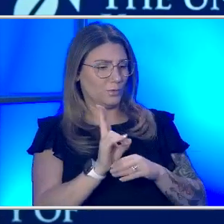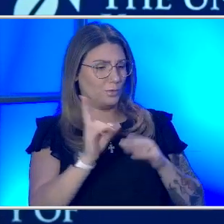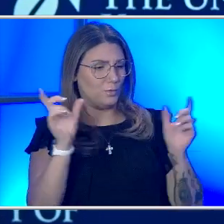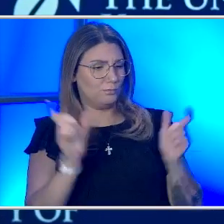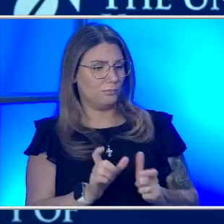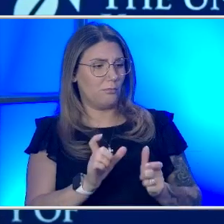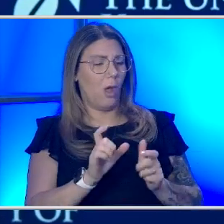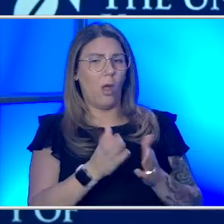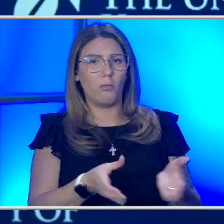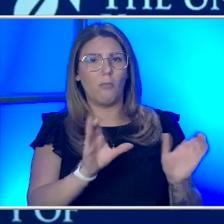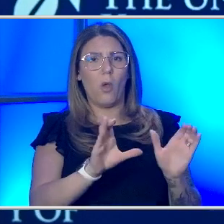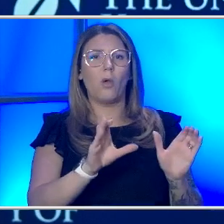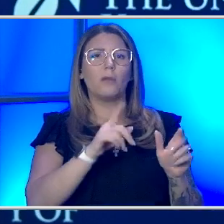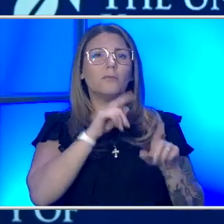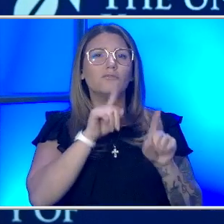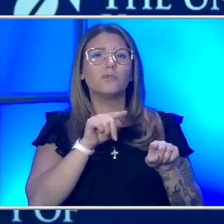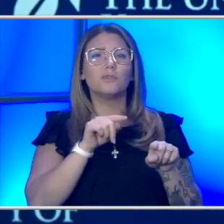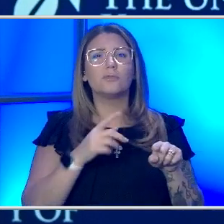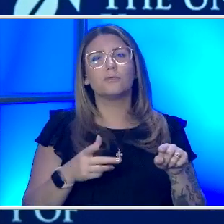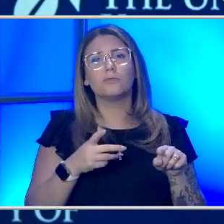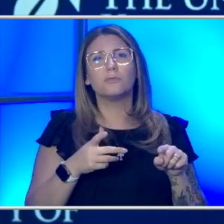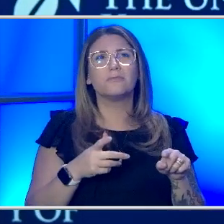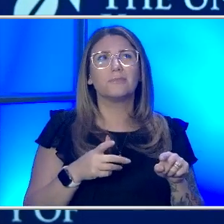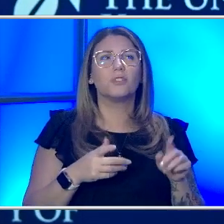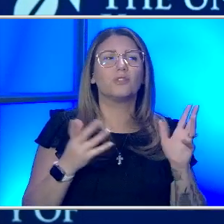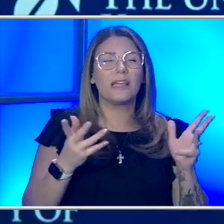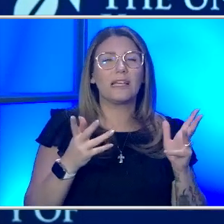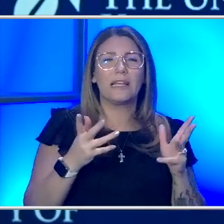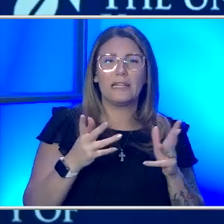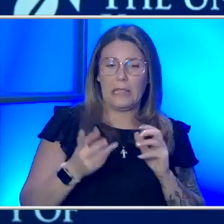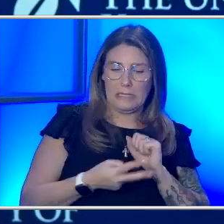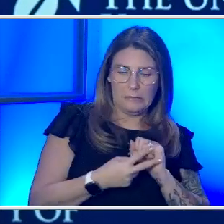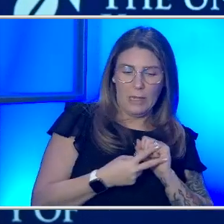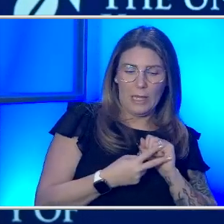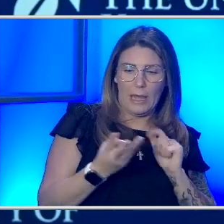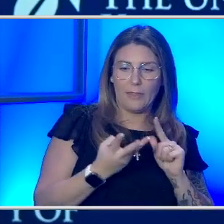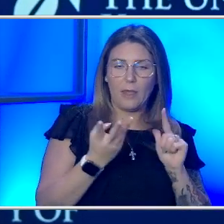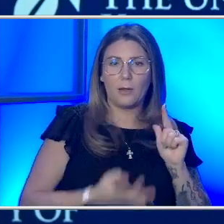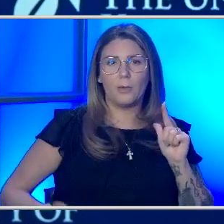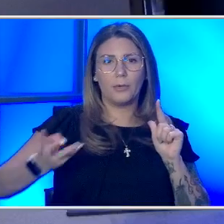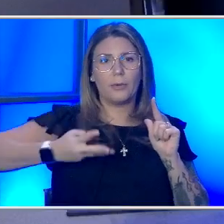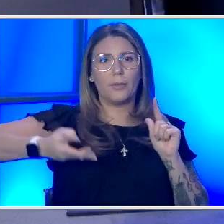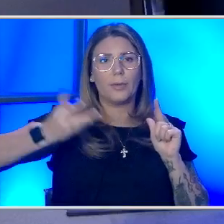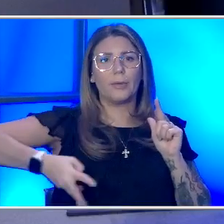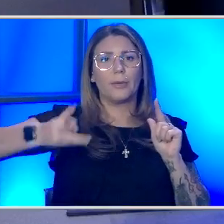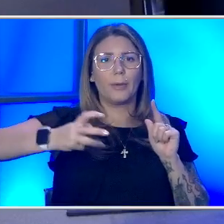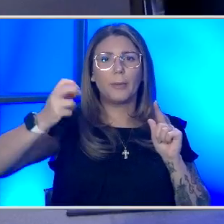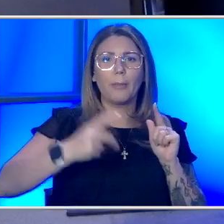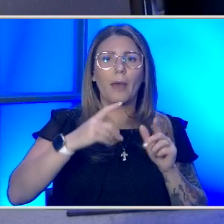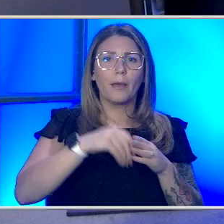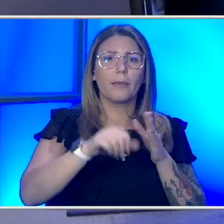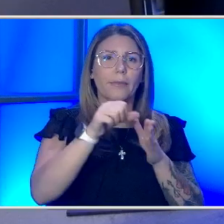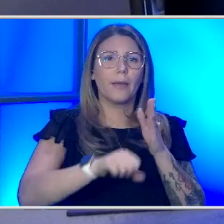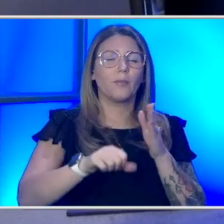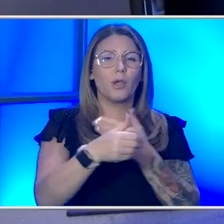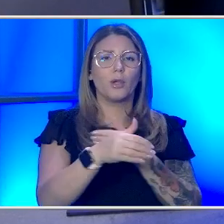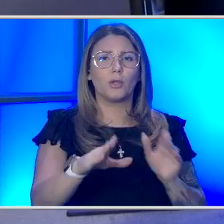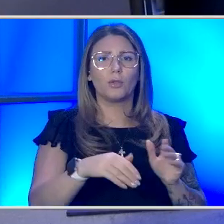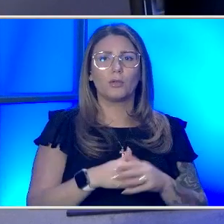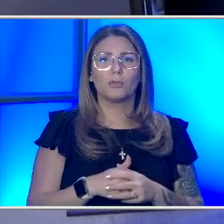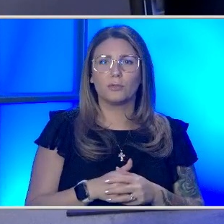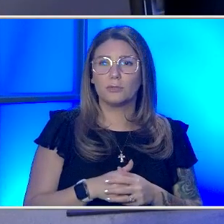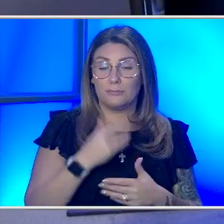can recirculate and repurpose that blood back to the patient as well in the operating room. But a good old-fashioned blood transfusion